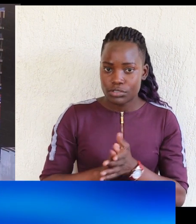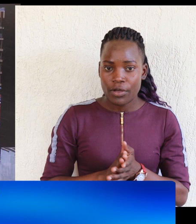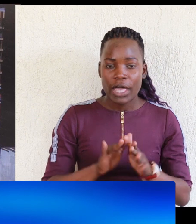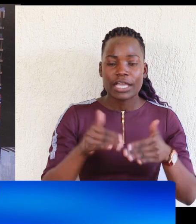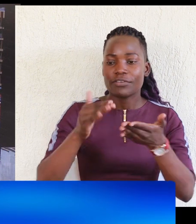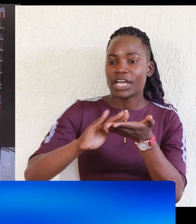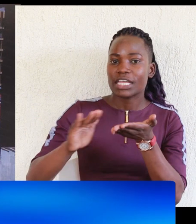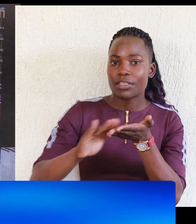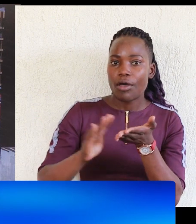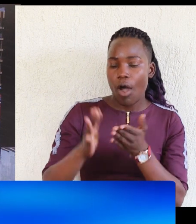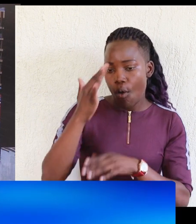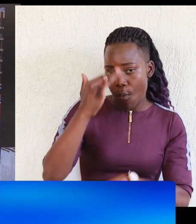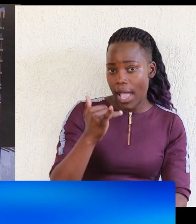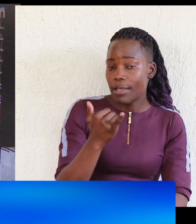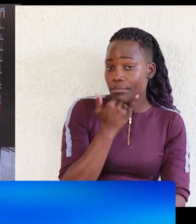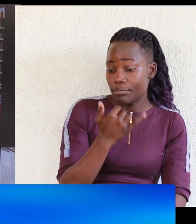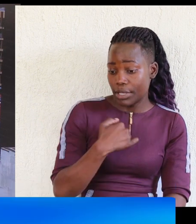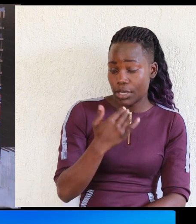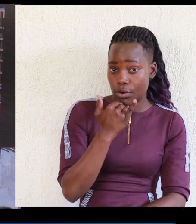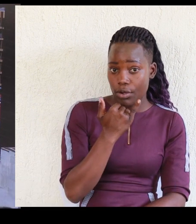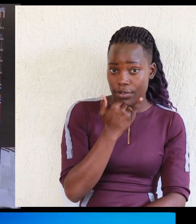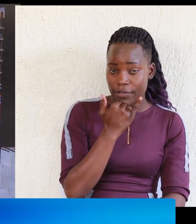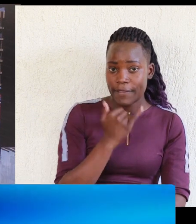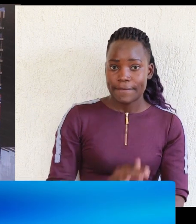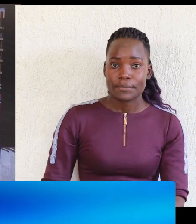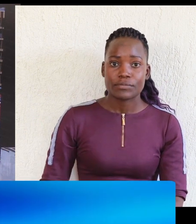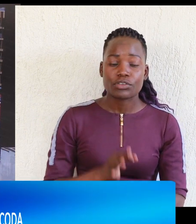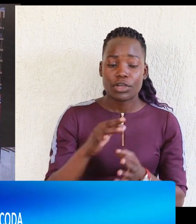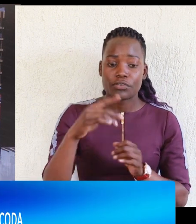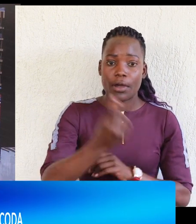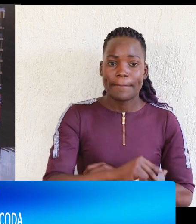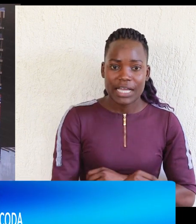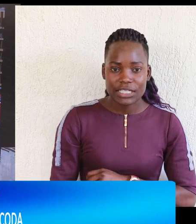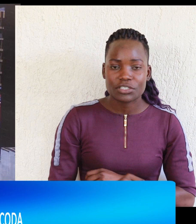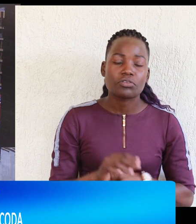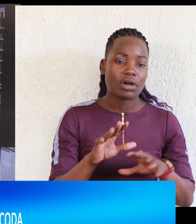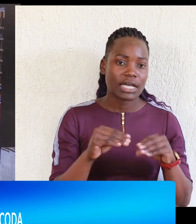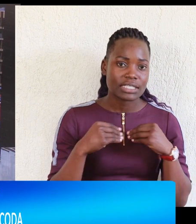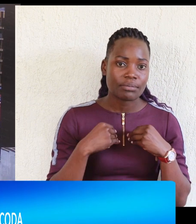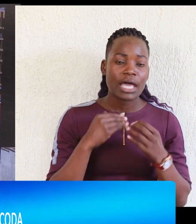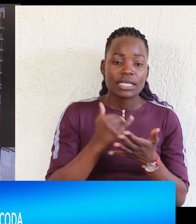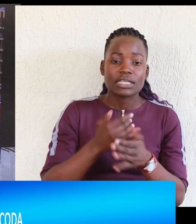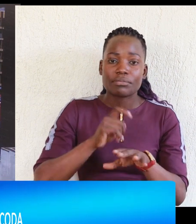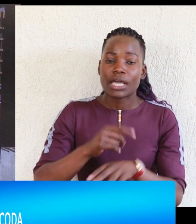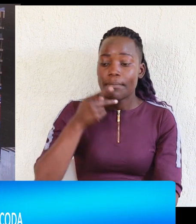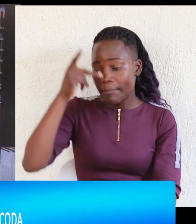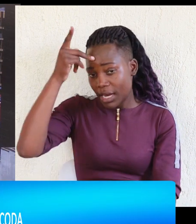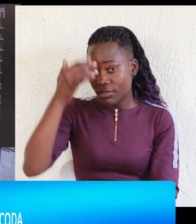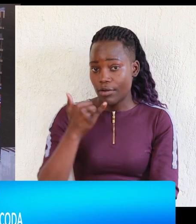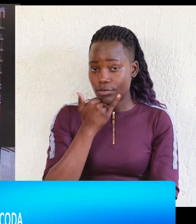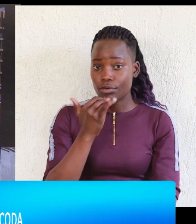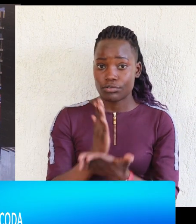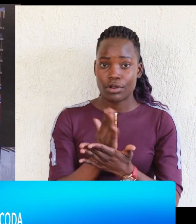an excuse as to why I did the mistake. As long as if you are punished, to just take it in. Sometimes you could be wrong. Parents are also